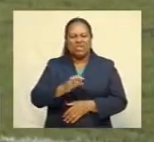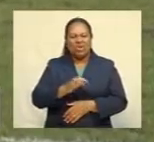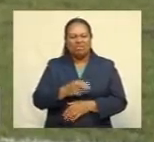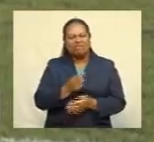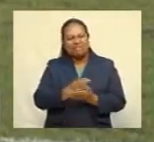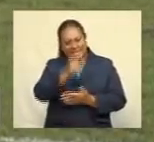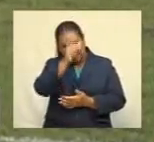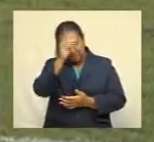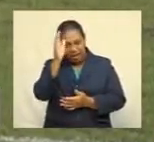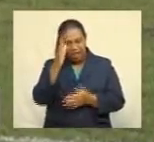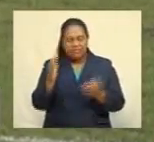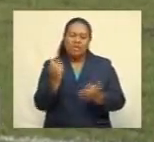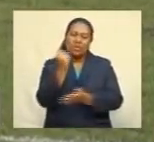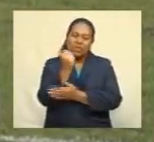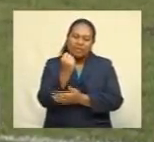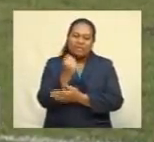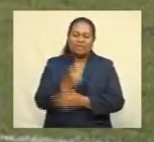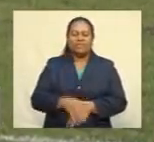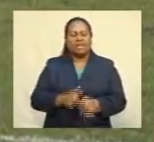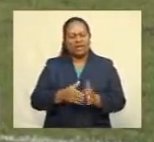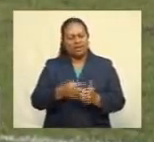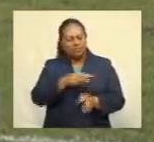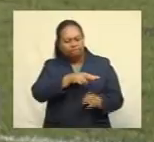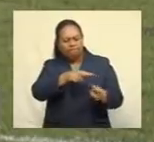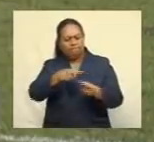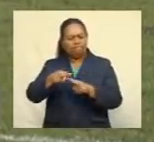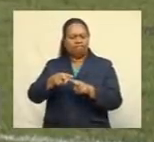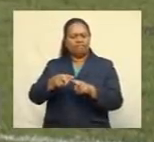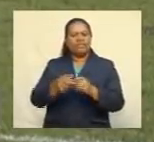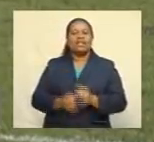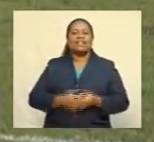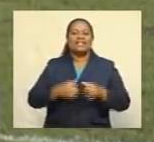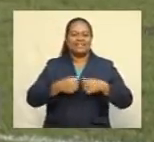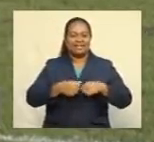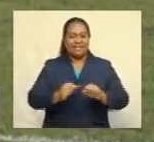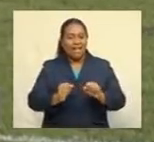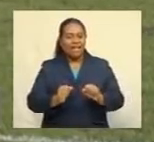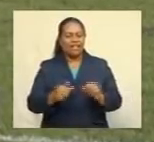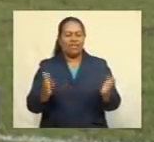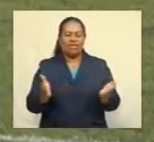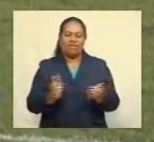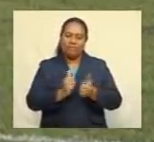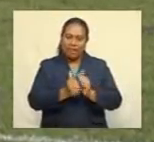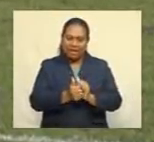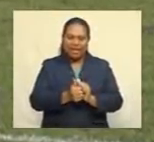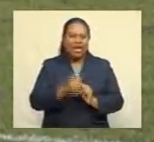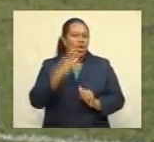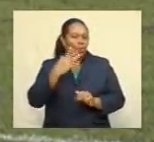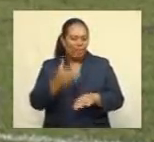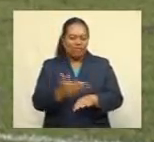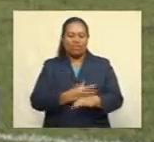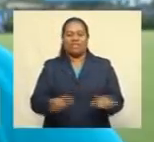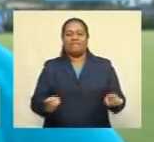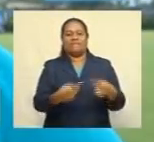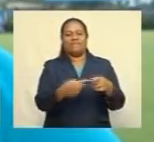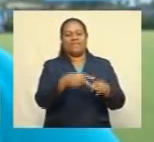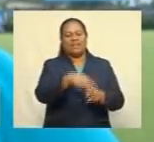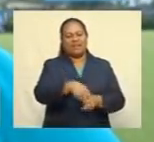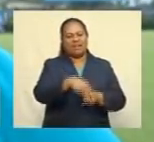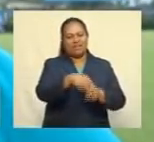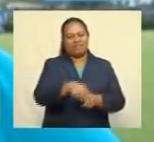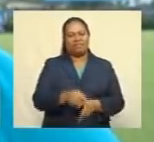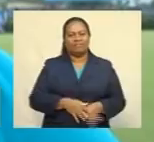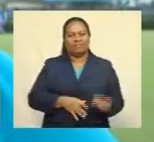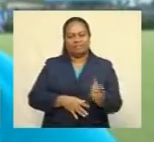The team will need to relook at their style of play when they face Nandrunga next. We're trying to change the mindset